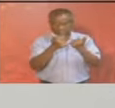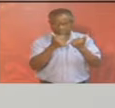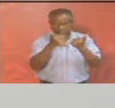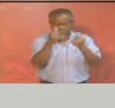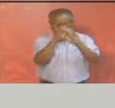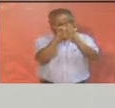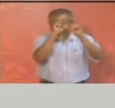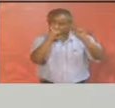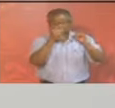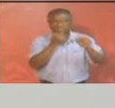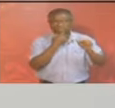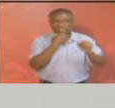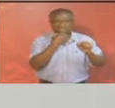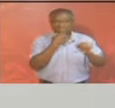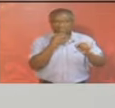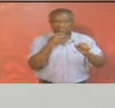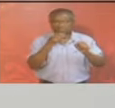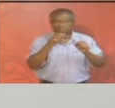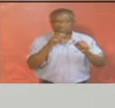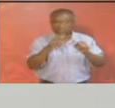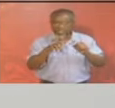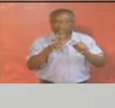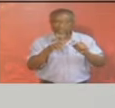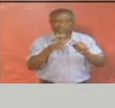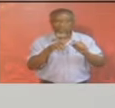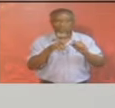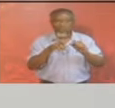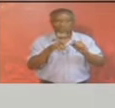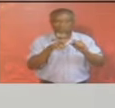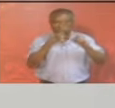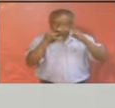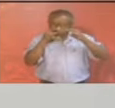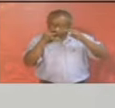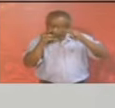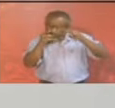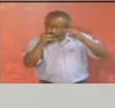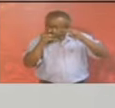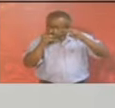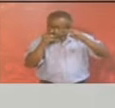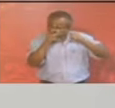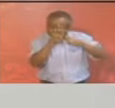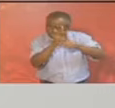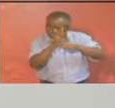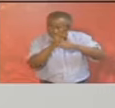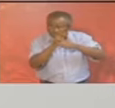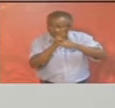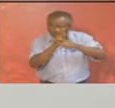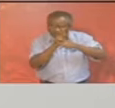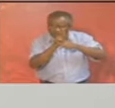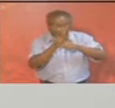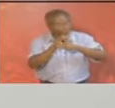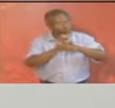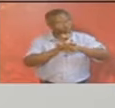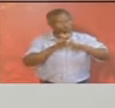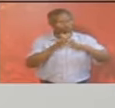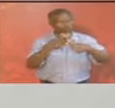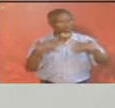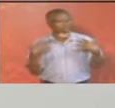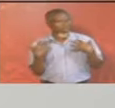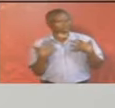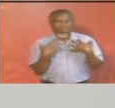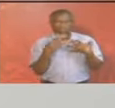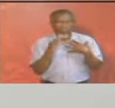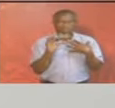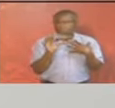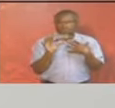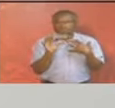saying here, that we want to endorse the vigilance to encourage the population to be additionally aware of the